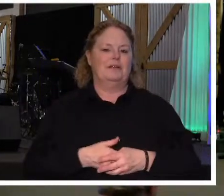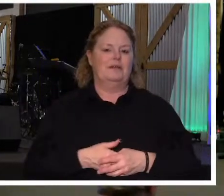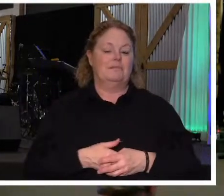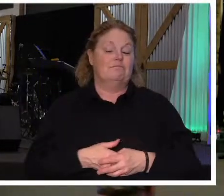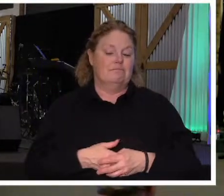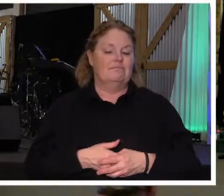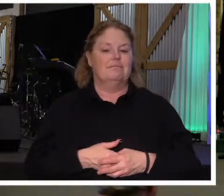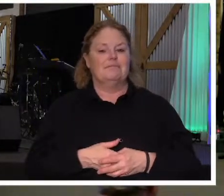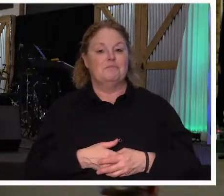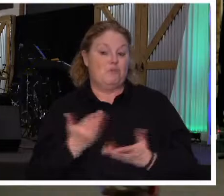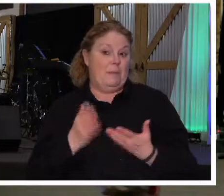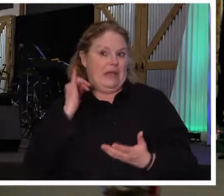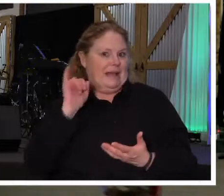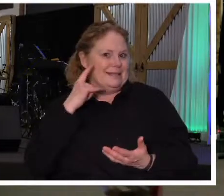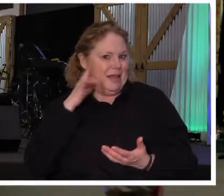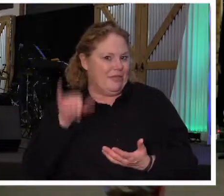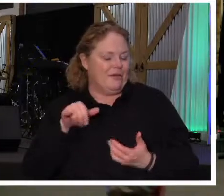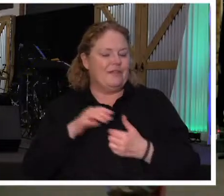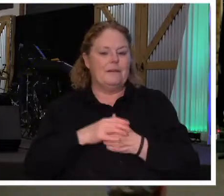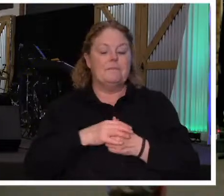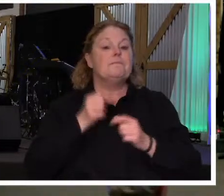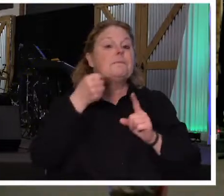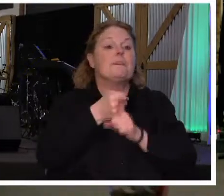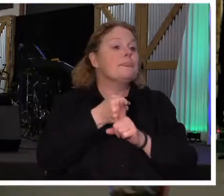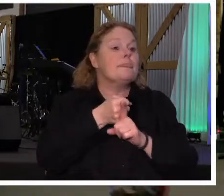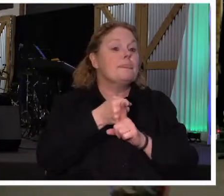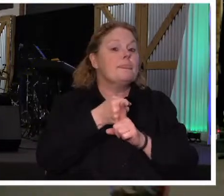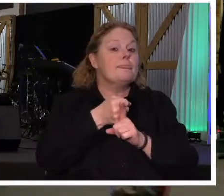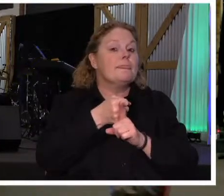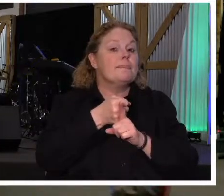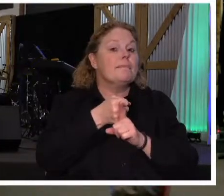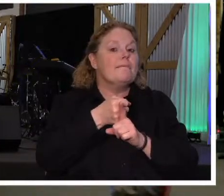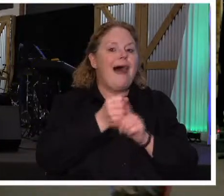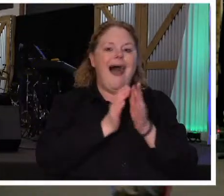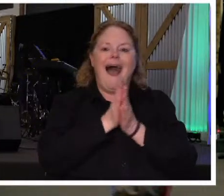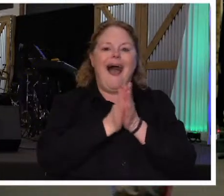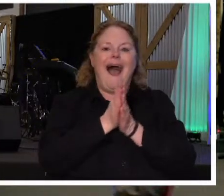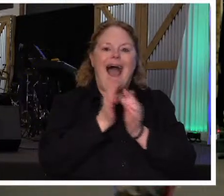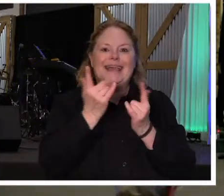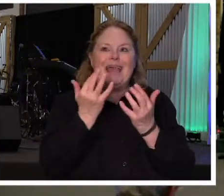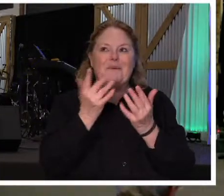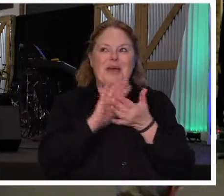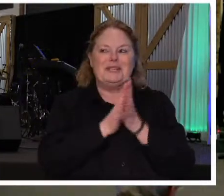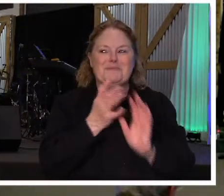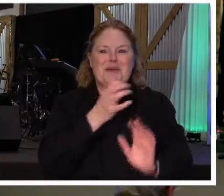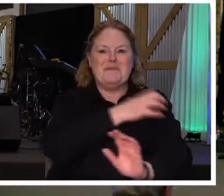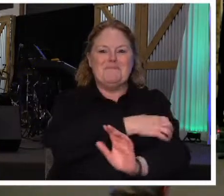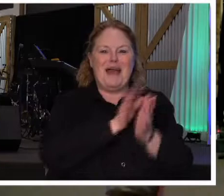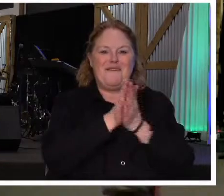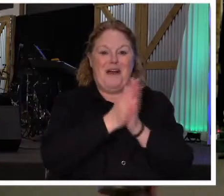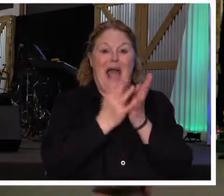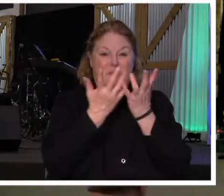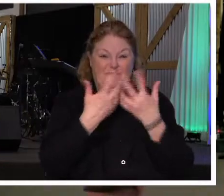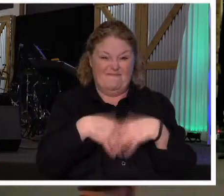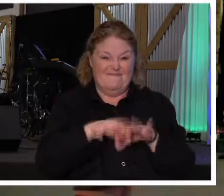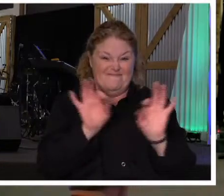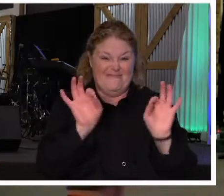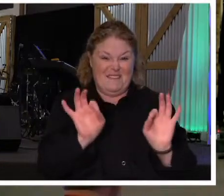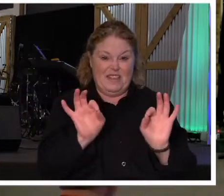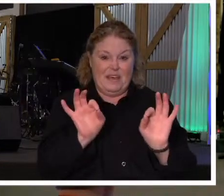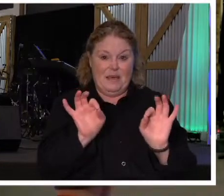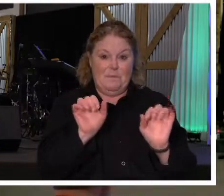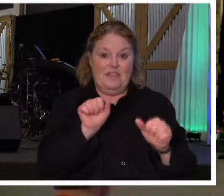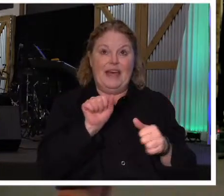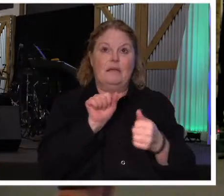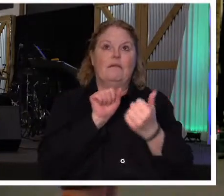this way. And suddenly he goes from, boy, just wait till I get in power, I'm going to straighten things out, to getting into the presence